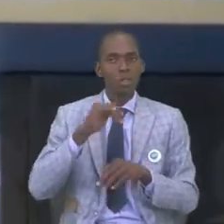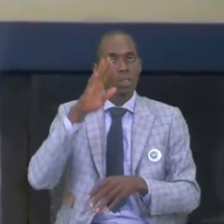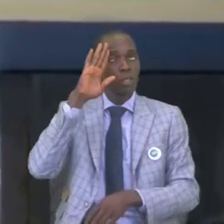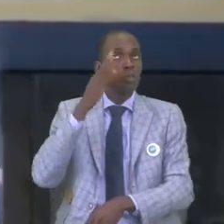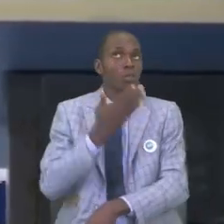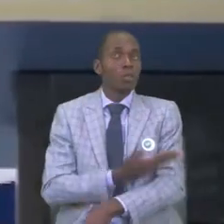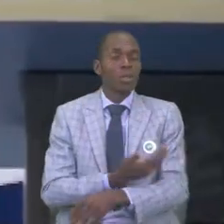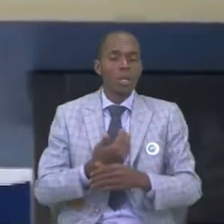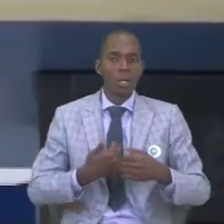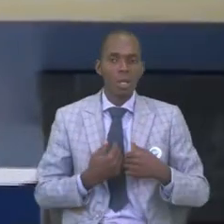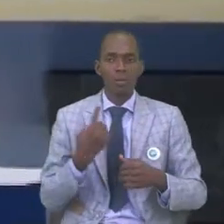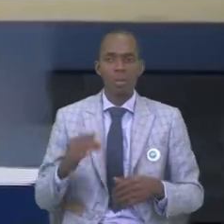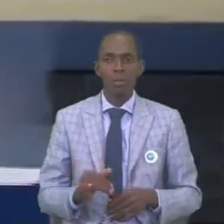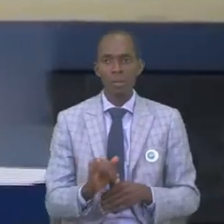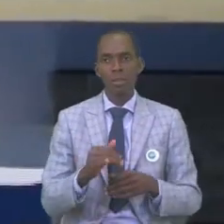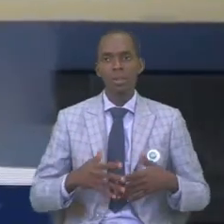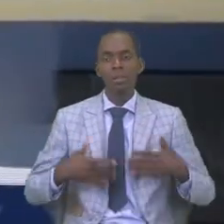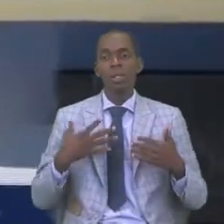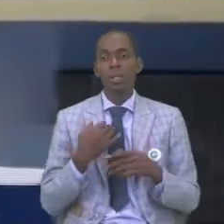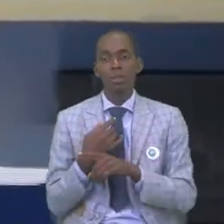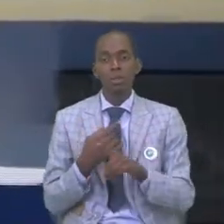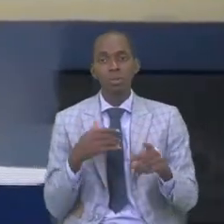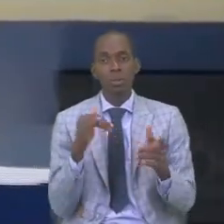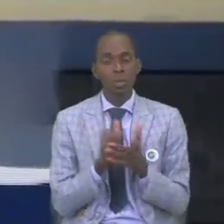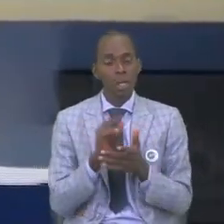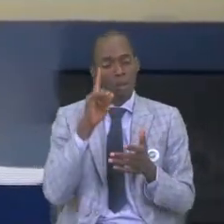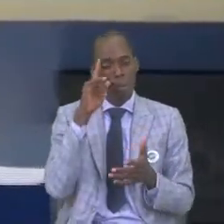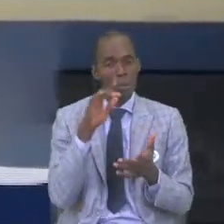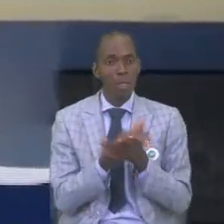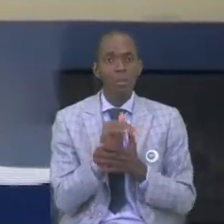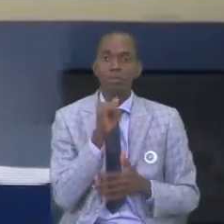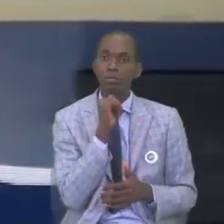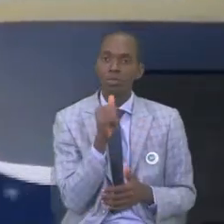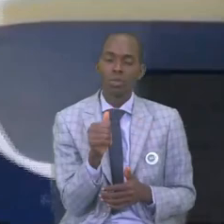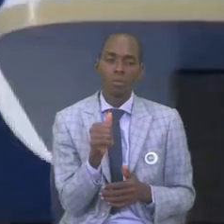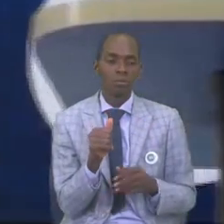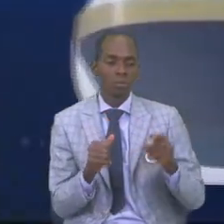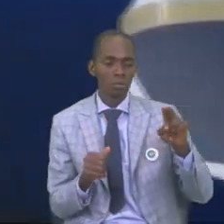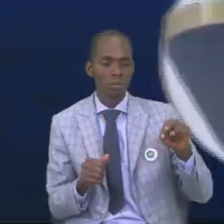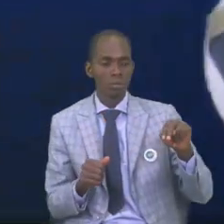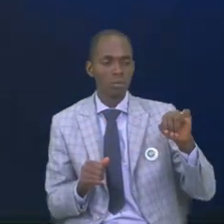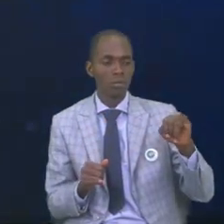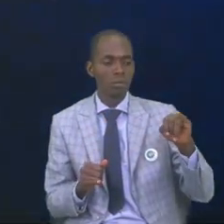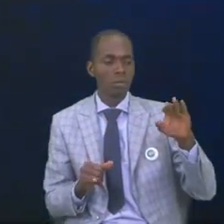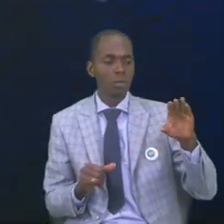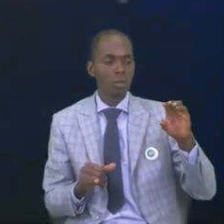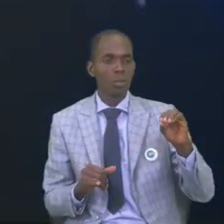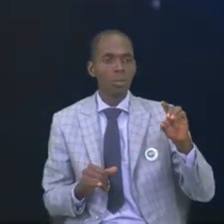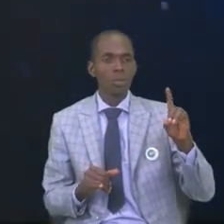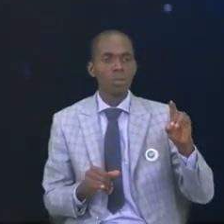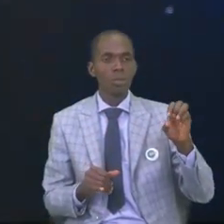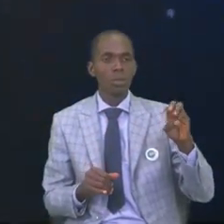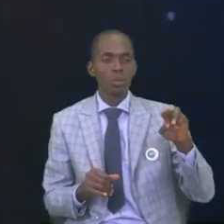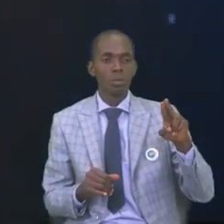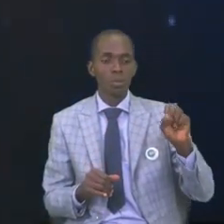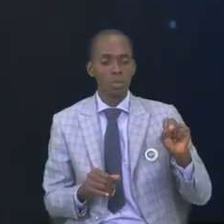everlasting life. And he that believeth not, Nicodemus, a ruler among the Jews, if you